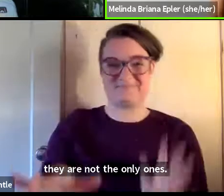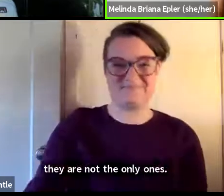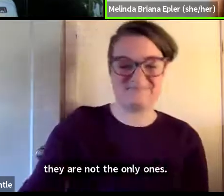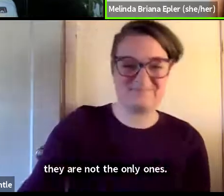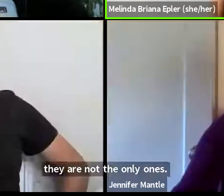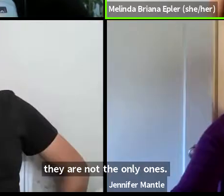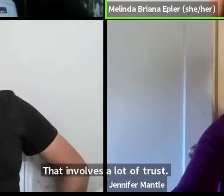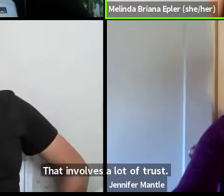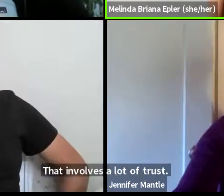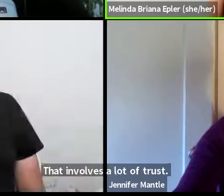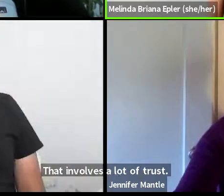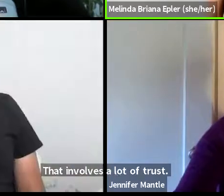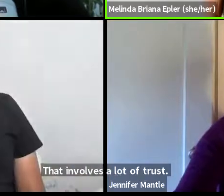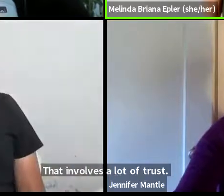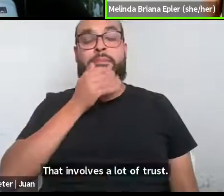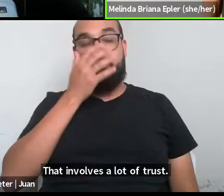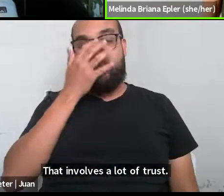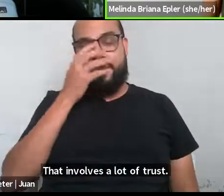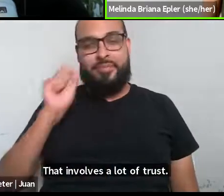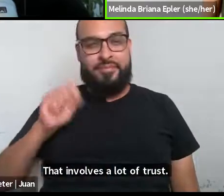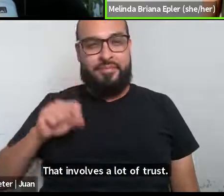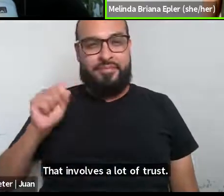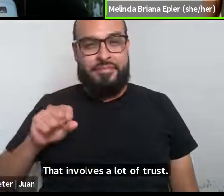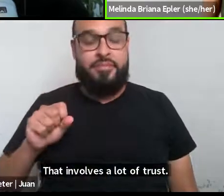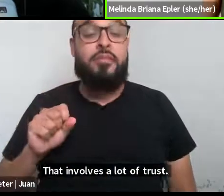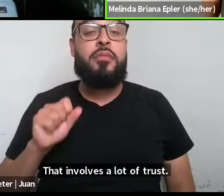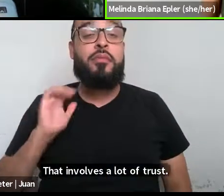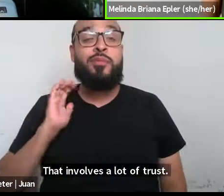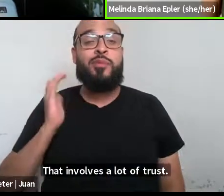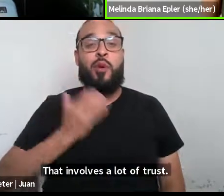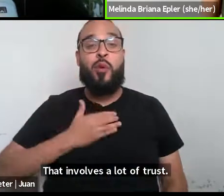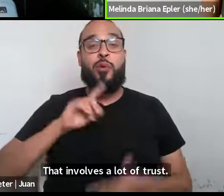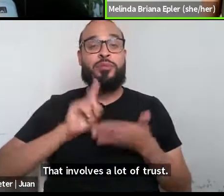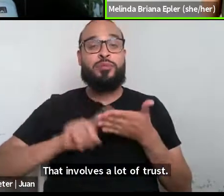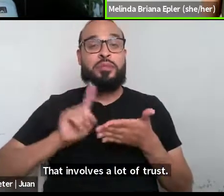Yeah, we also found in our research that